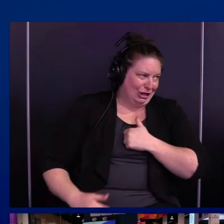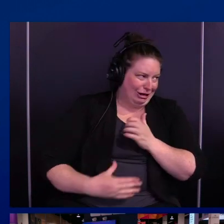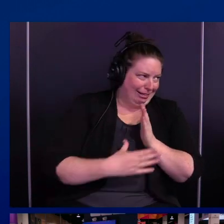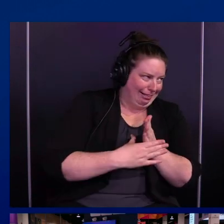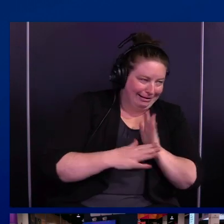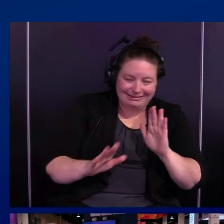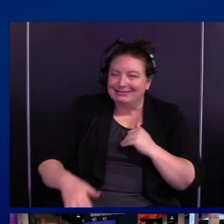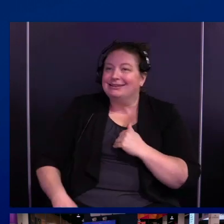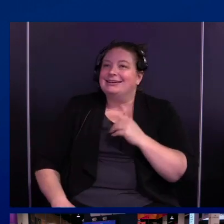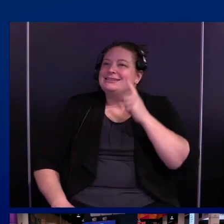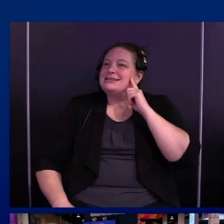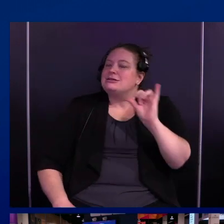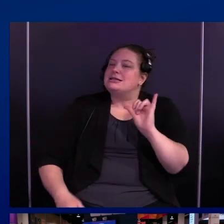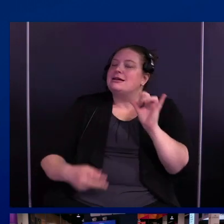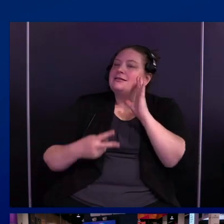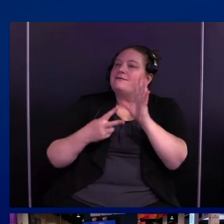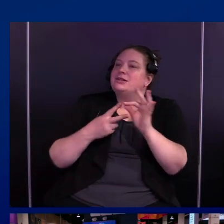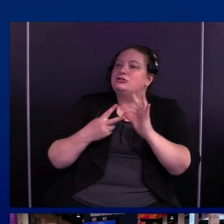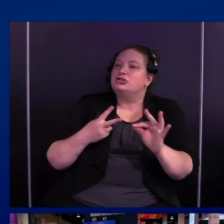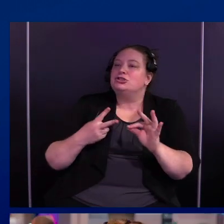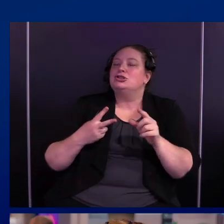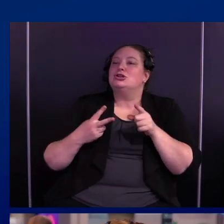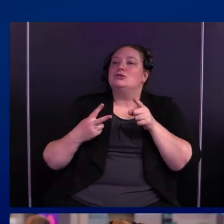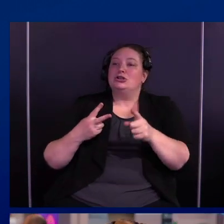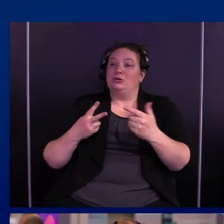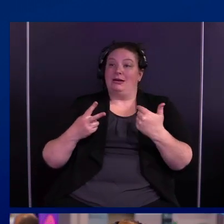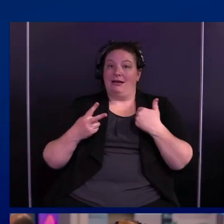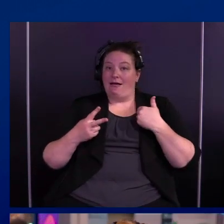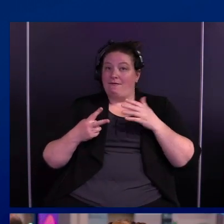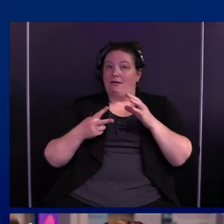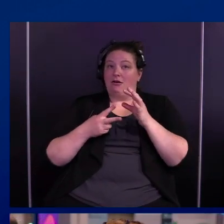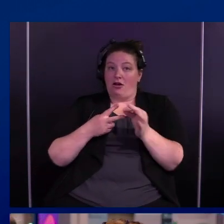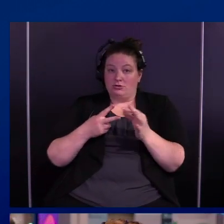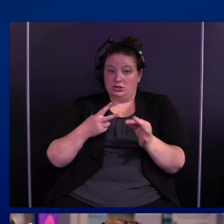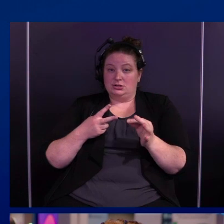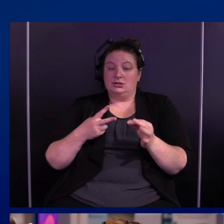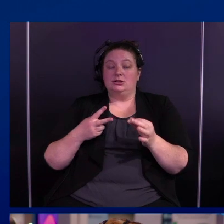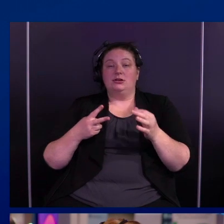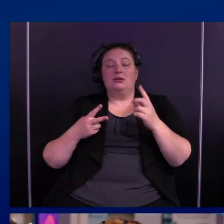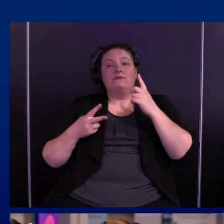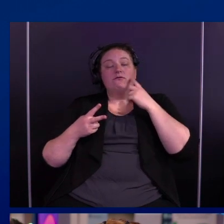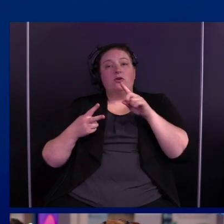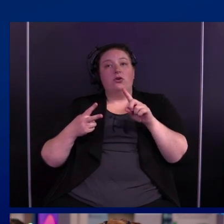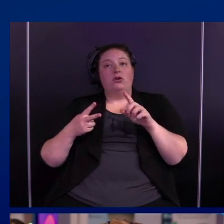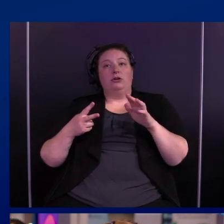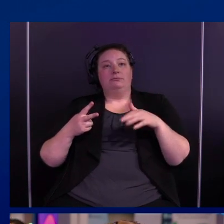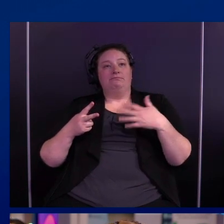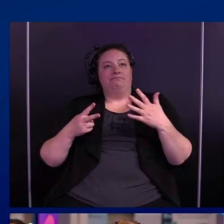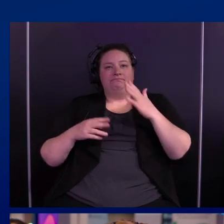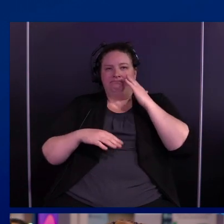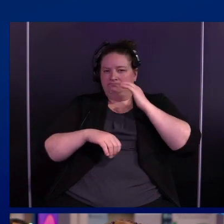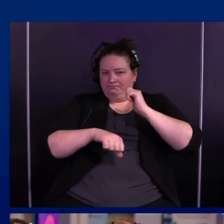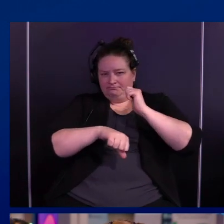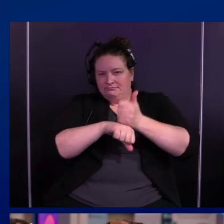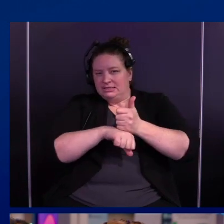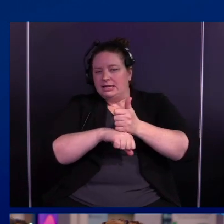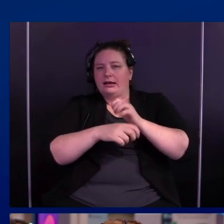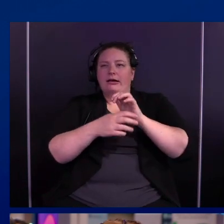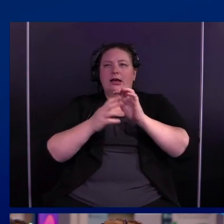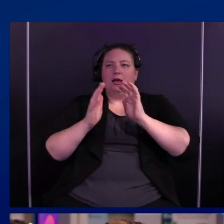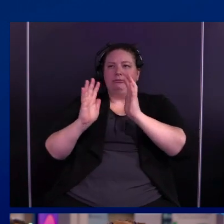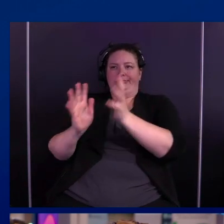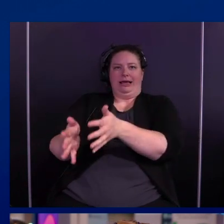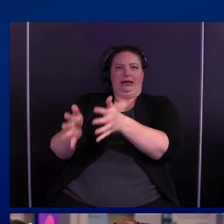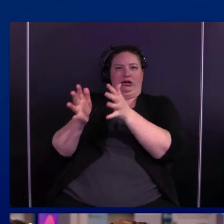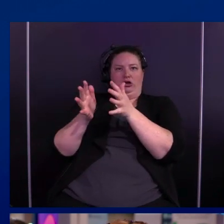is one of those features where you have those options of, just kind of setting it up, letting it go, or you